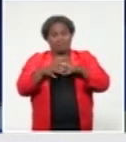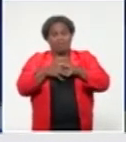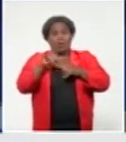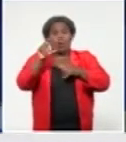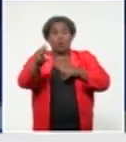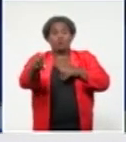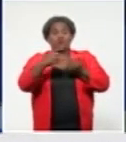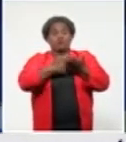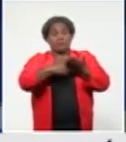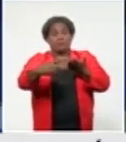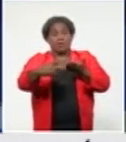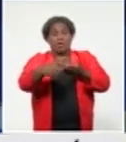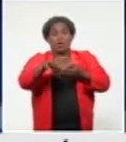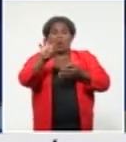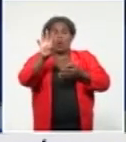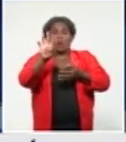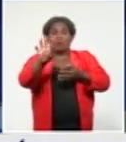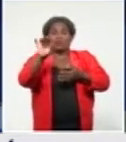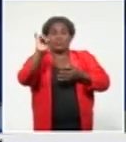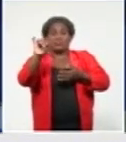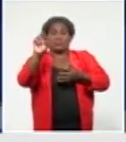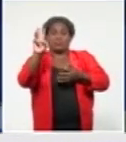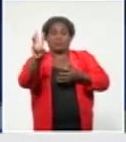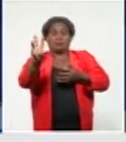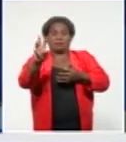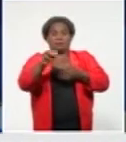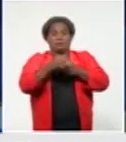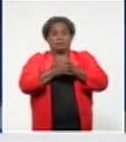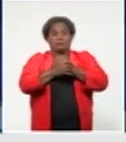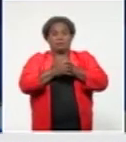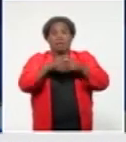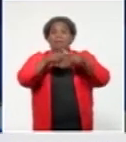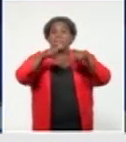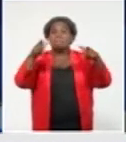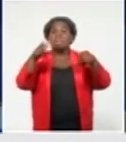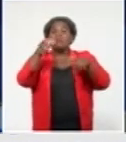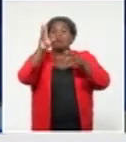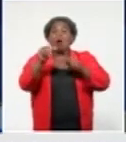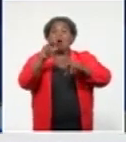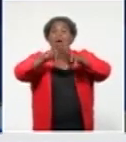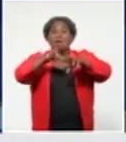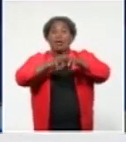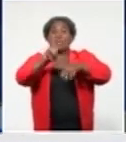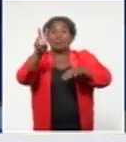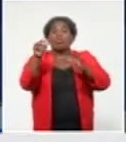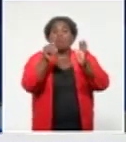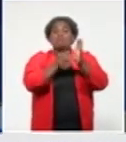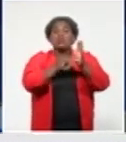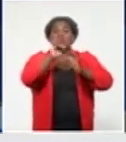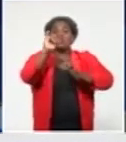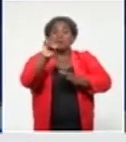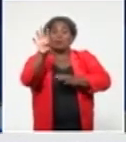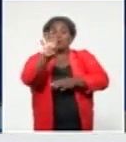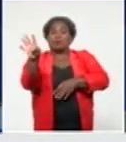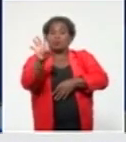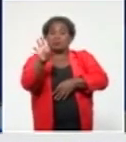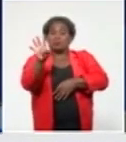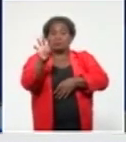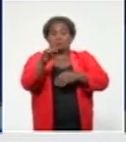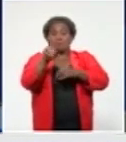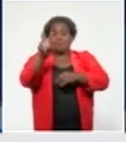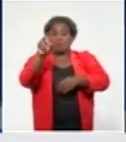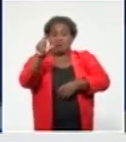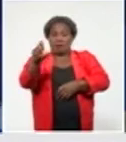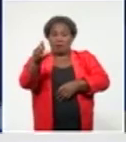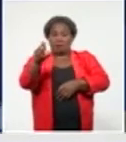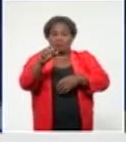Holguín, 216. Ciego de Ávila, 86, and so forth in every Cuban territory. The 44 diagnosed